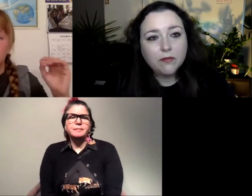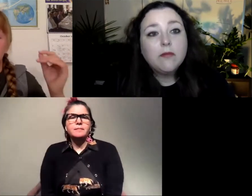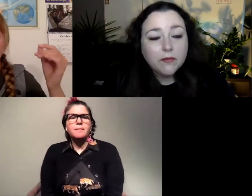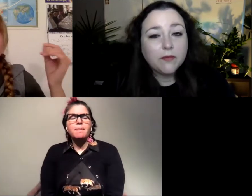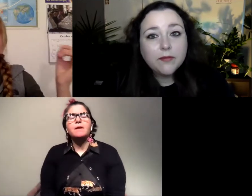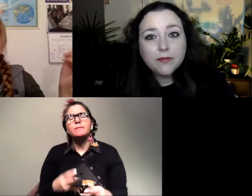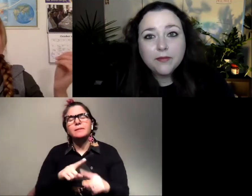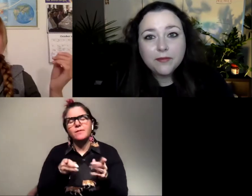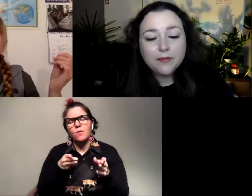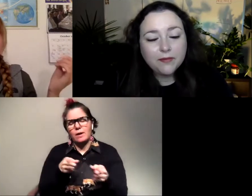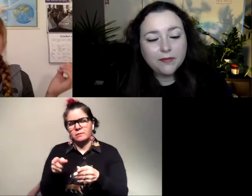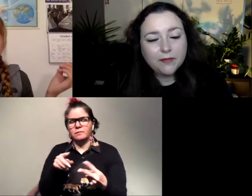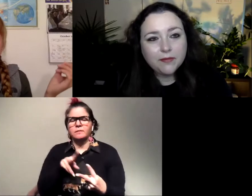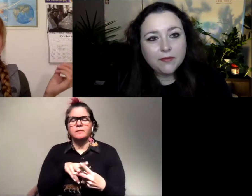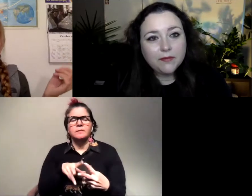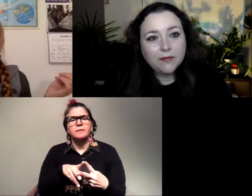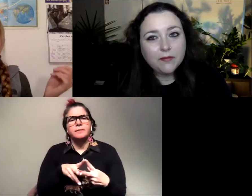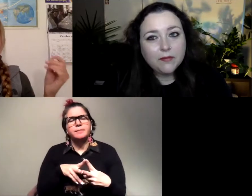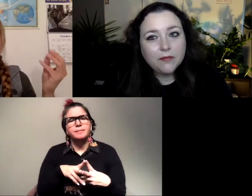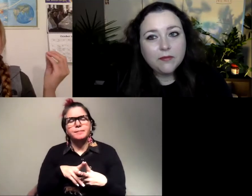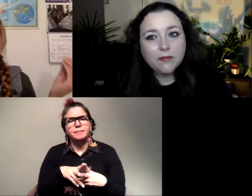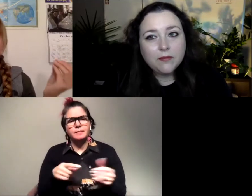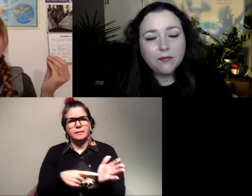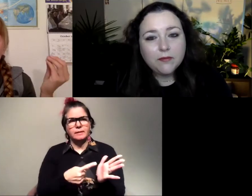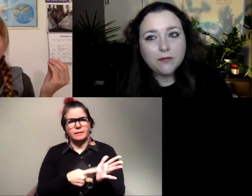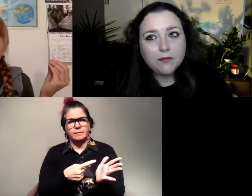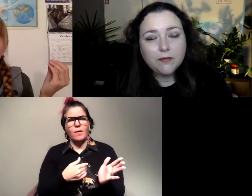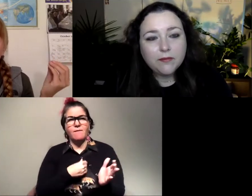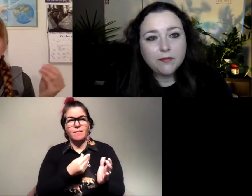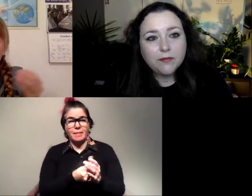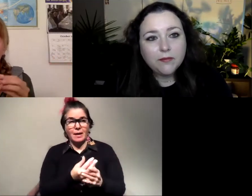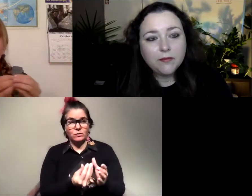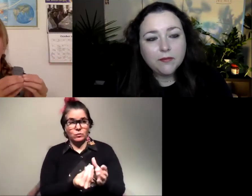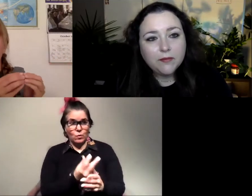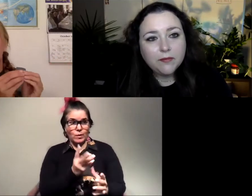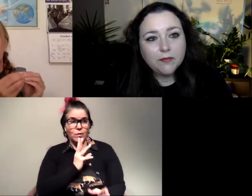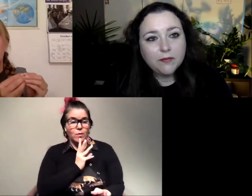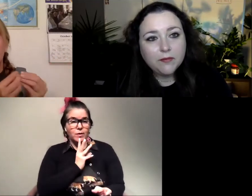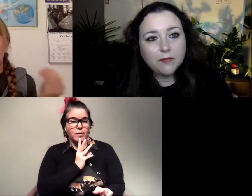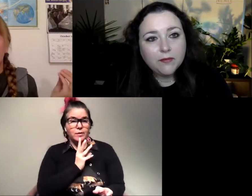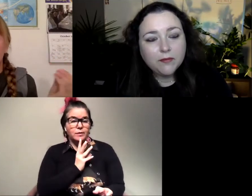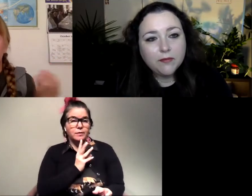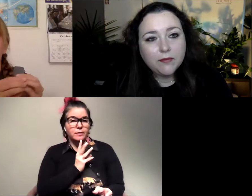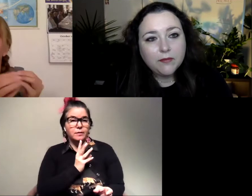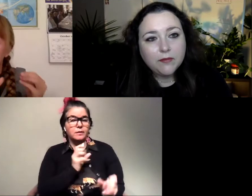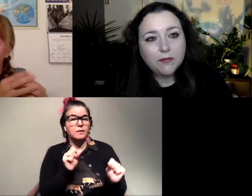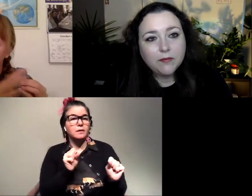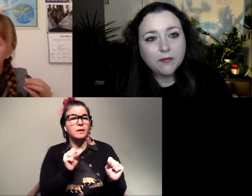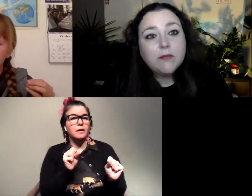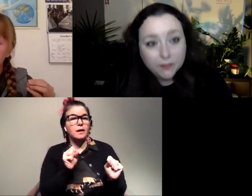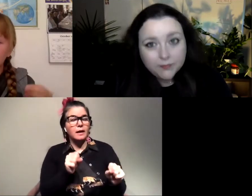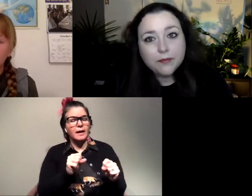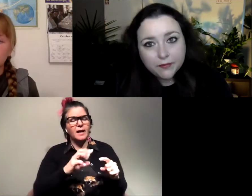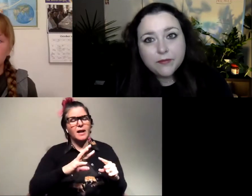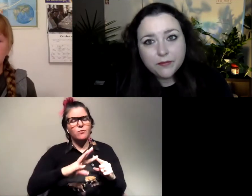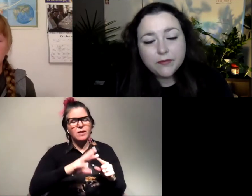ways, right? So sometimes when you have plants growing in the water, they can release toxins